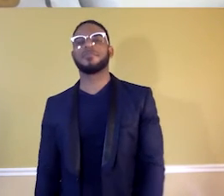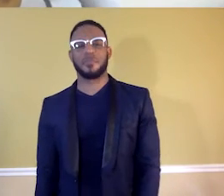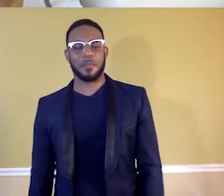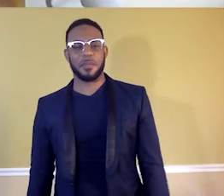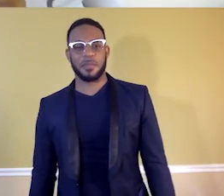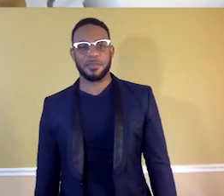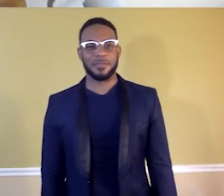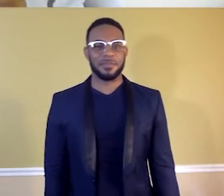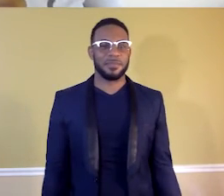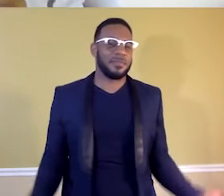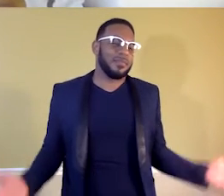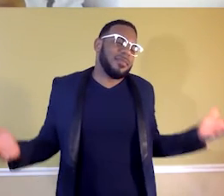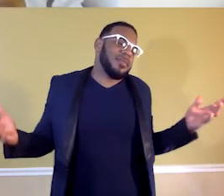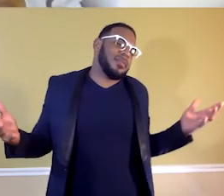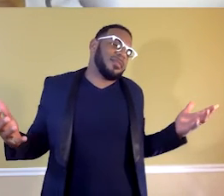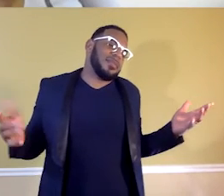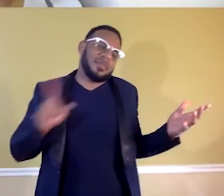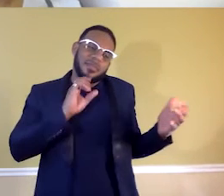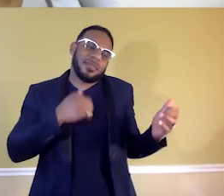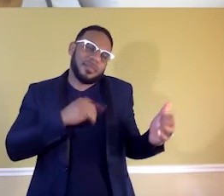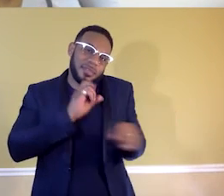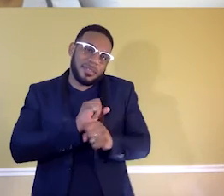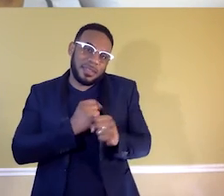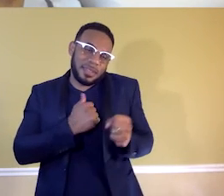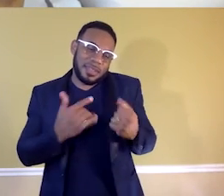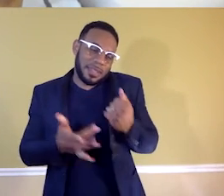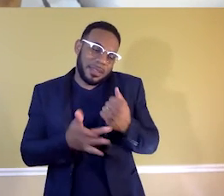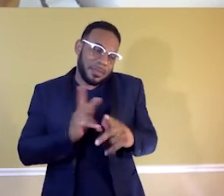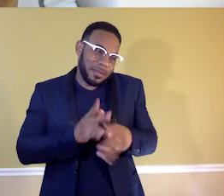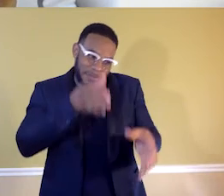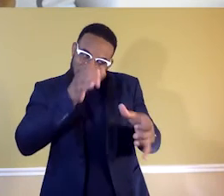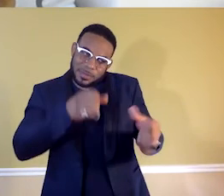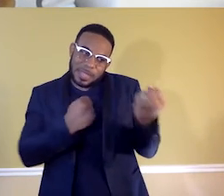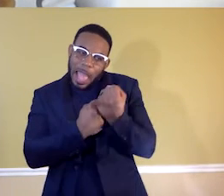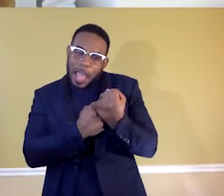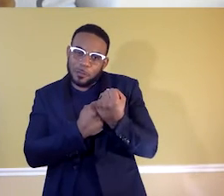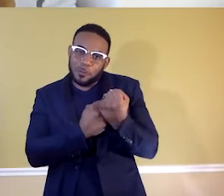I love to So talk. So yeah, if you have any, need any tech people, I got you.